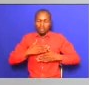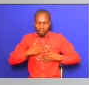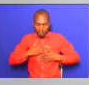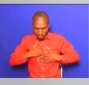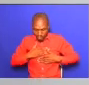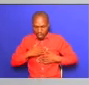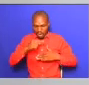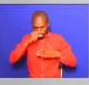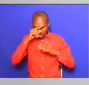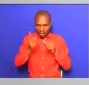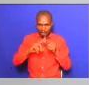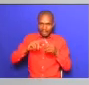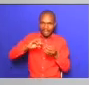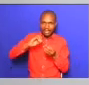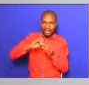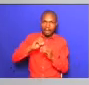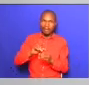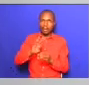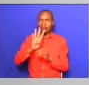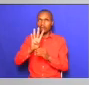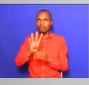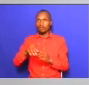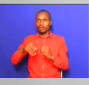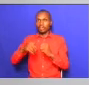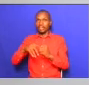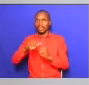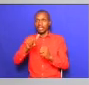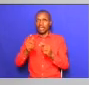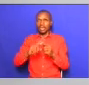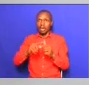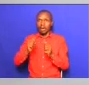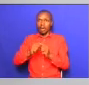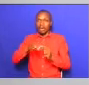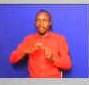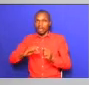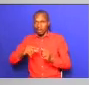pursuant to Section 46A of the County Government Act 2020.